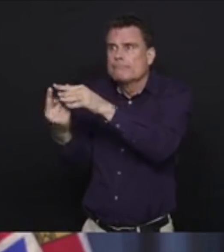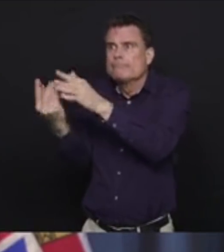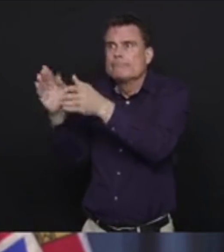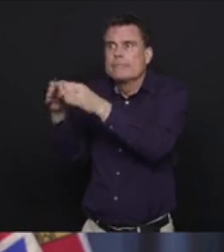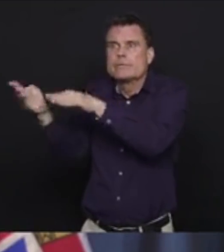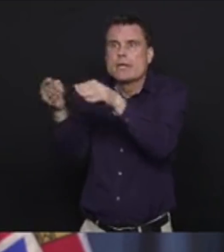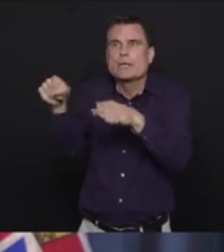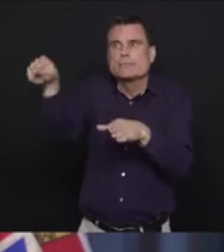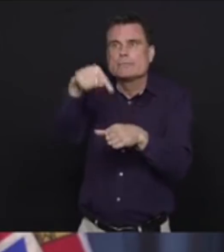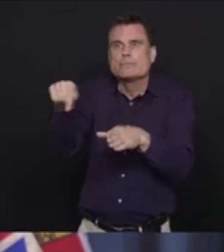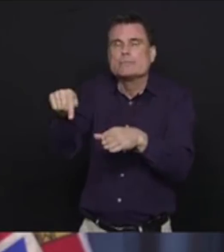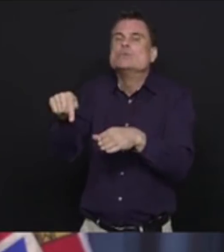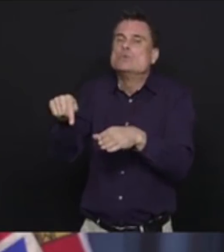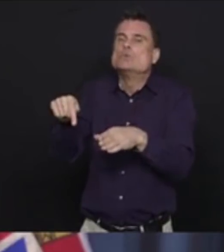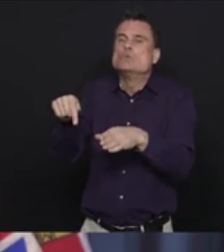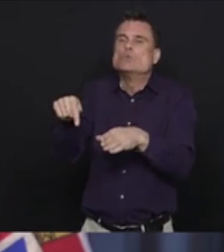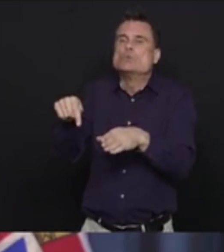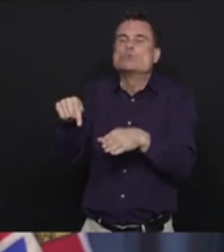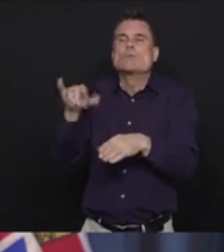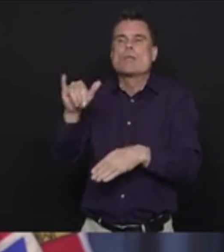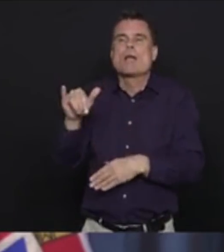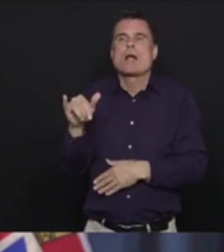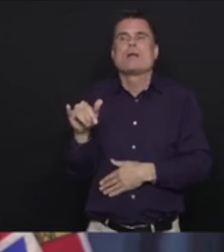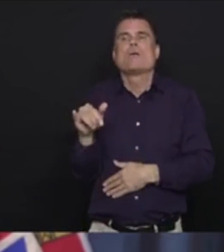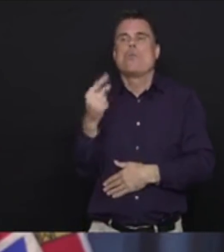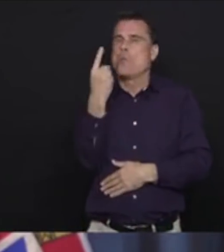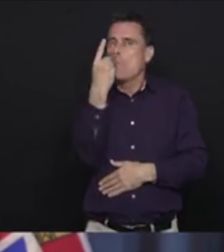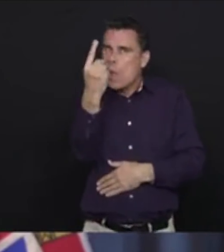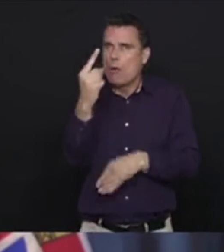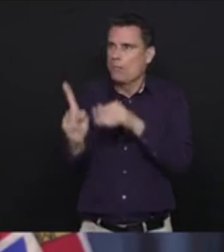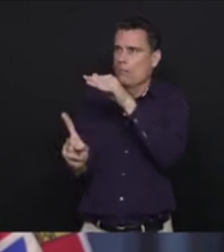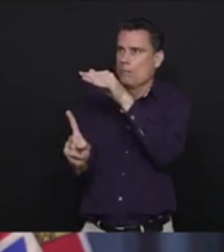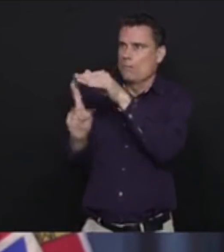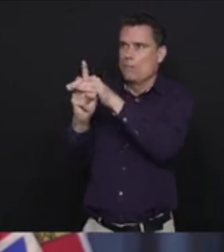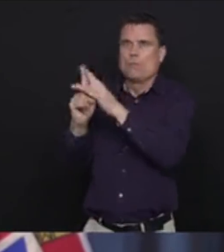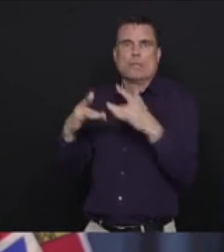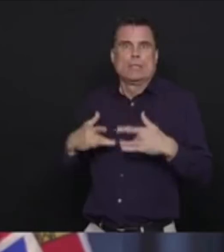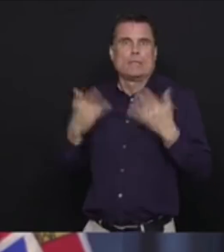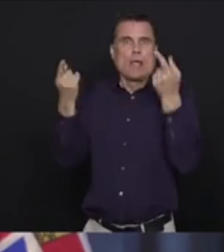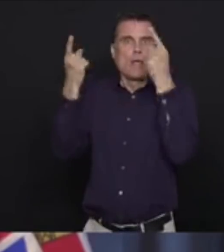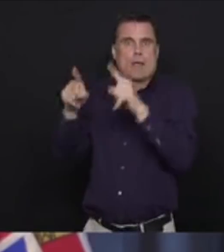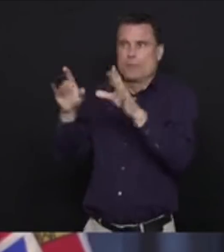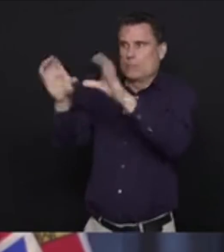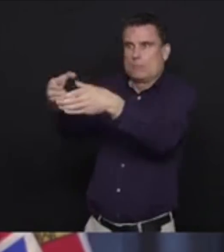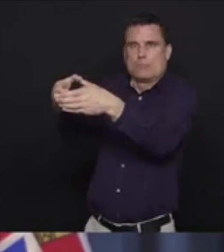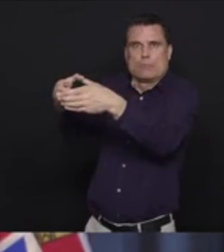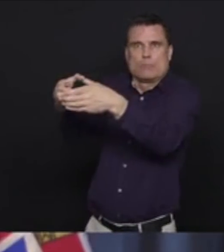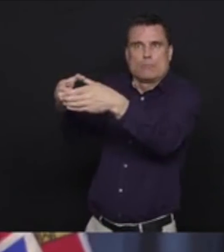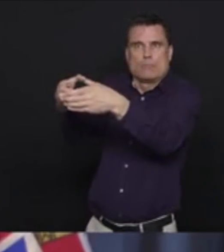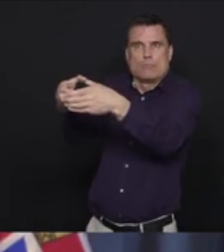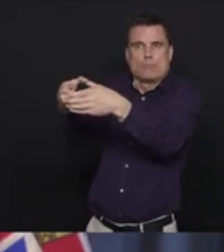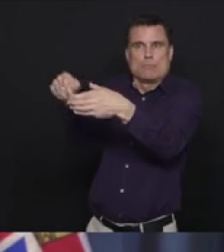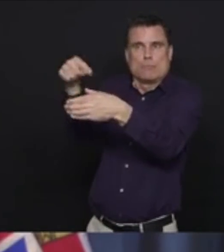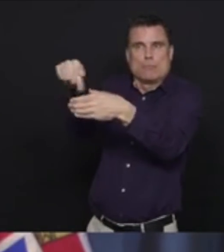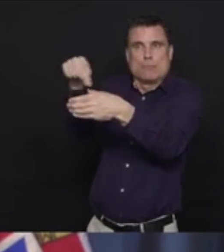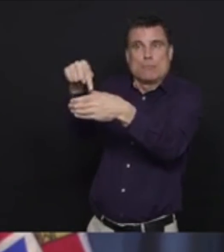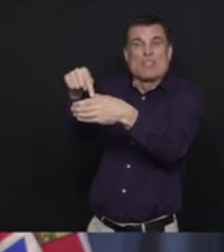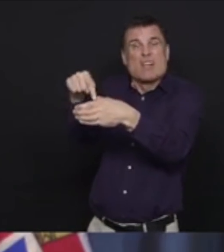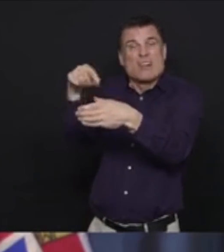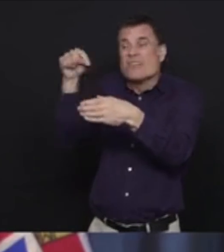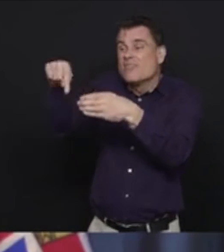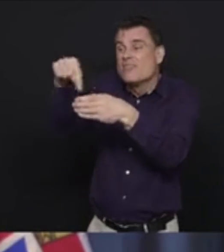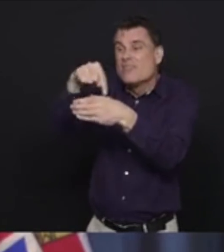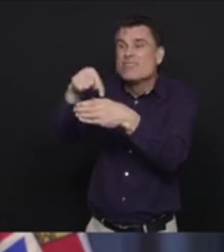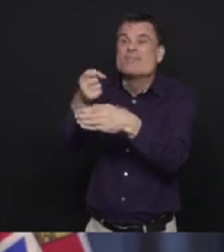event. The other markers we use are hospitalization. So how many people get sick versus how many people are in hospital.